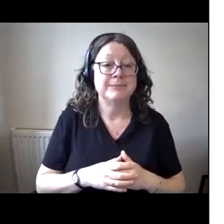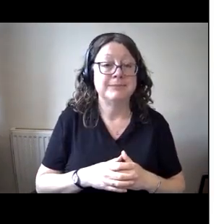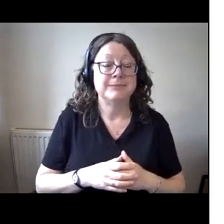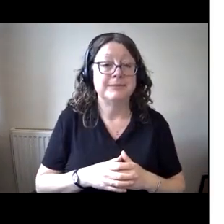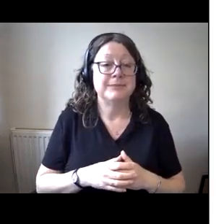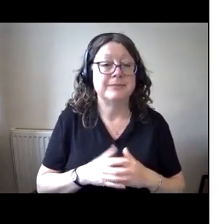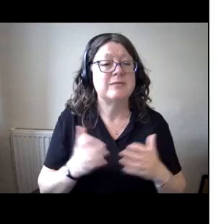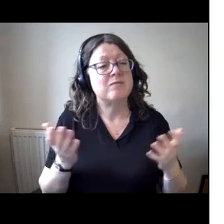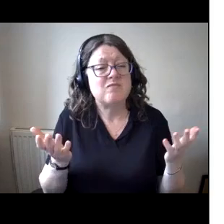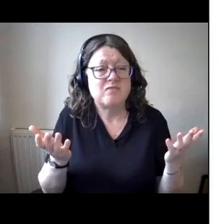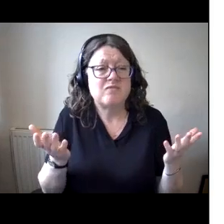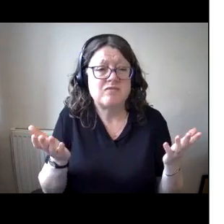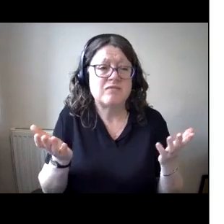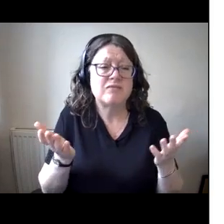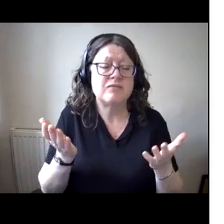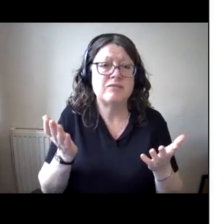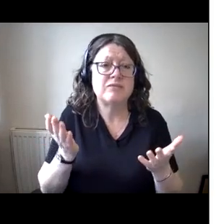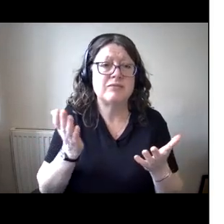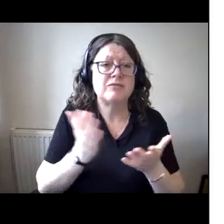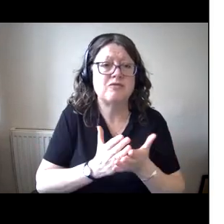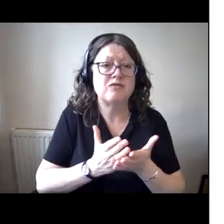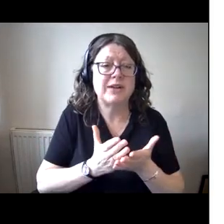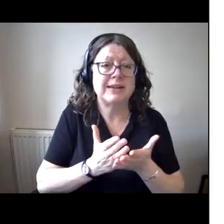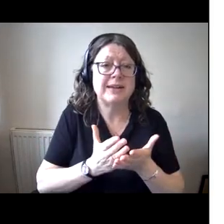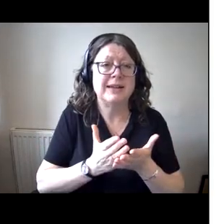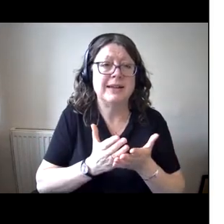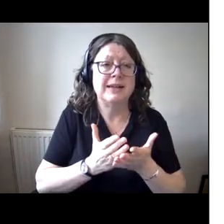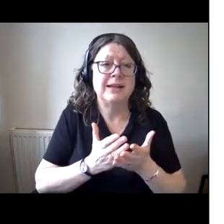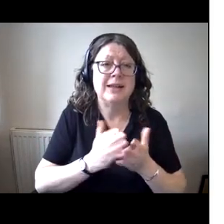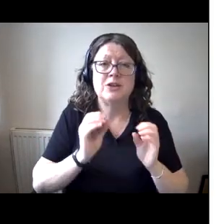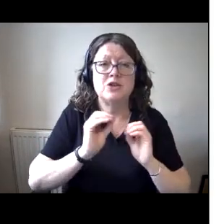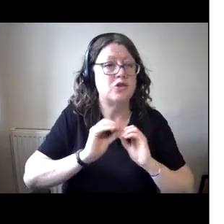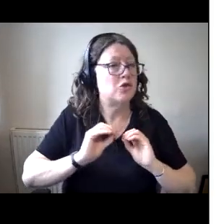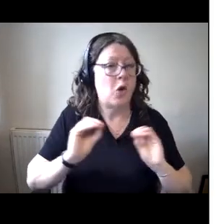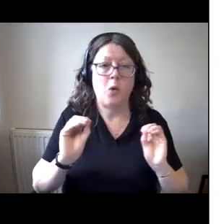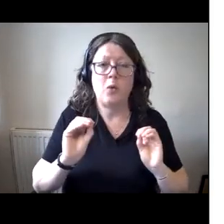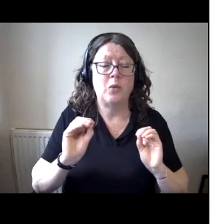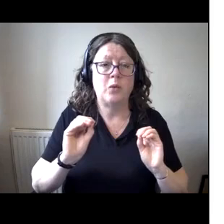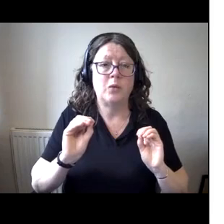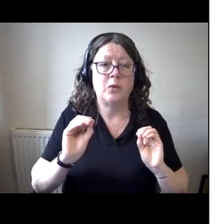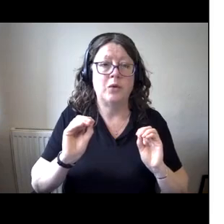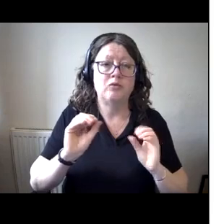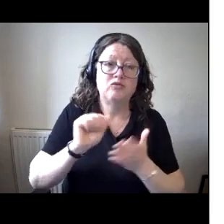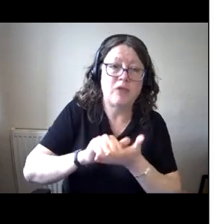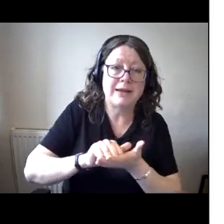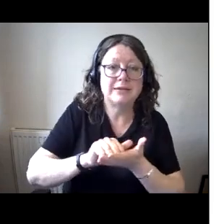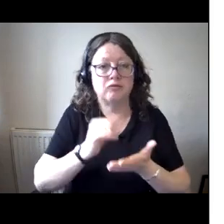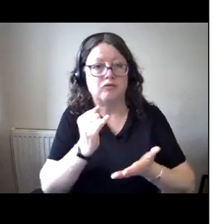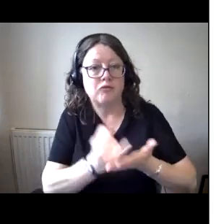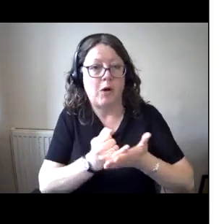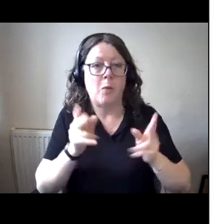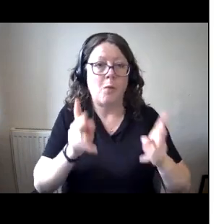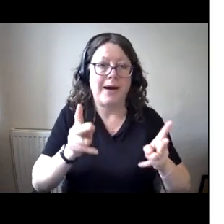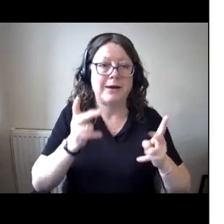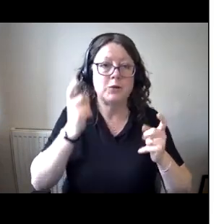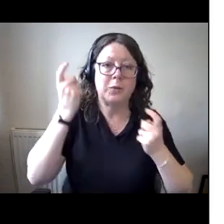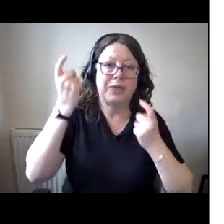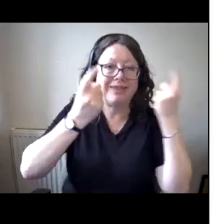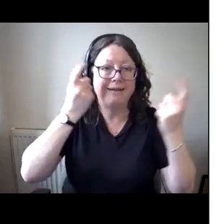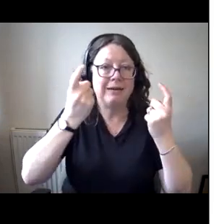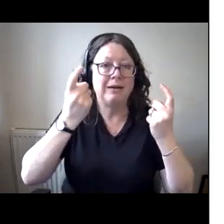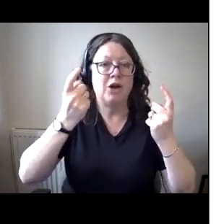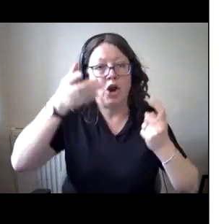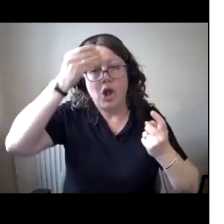the concept means is there's no right way, there's no correct way of thinking, of learning or behaving.